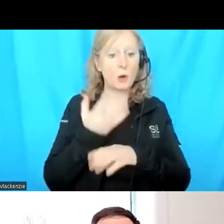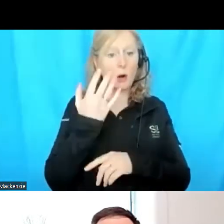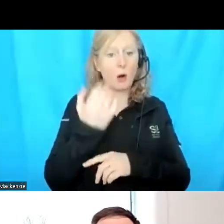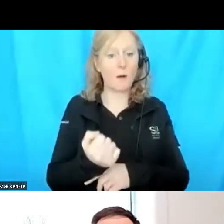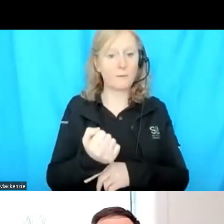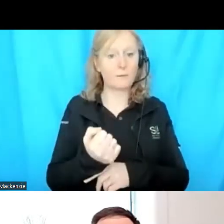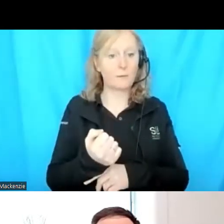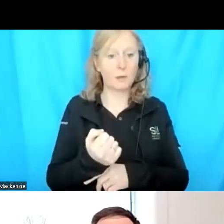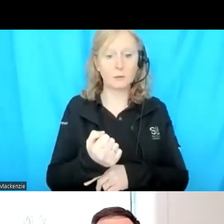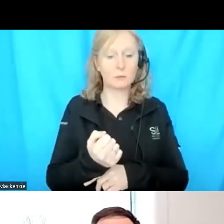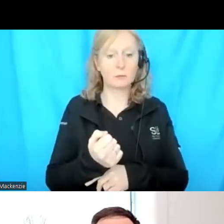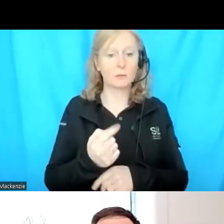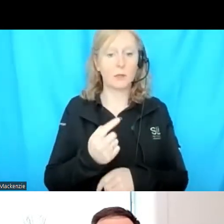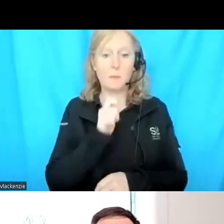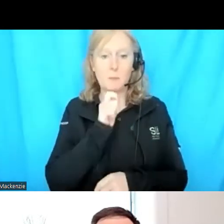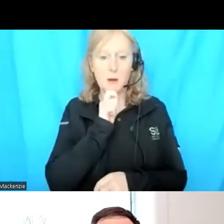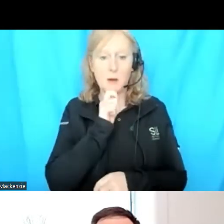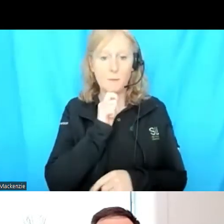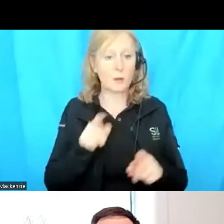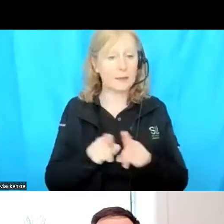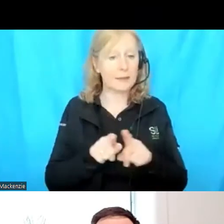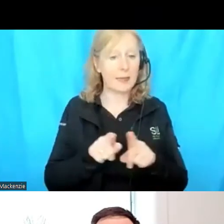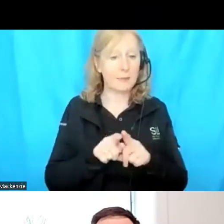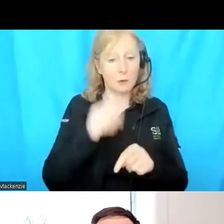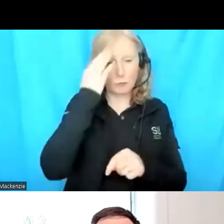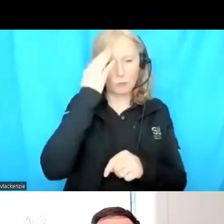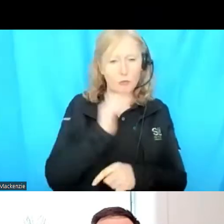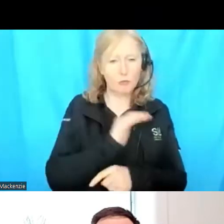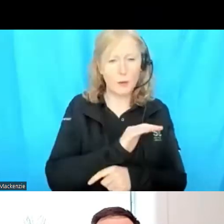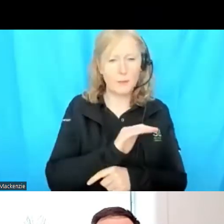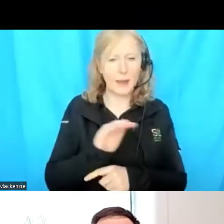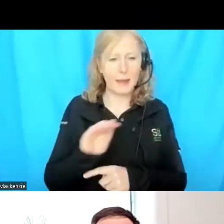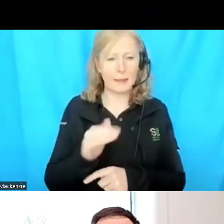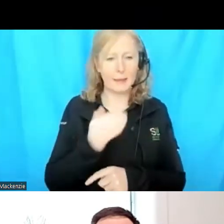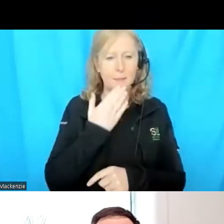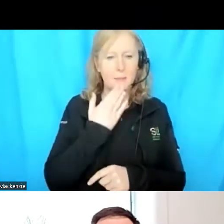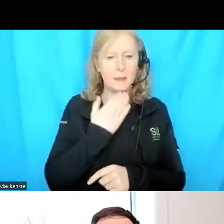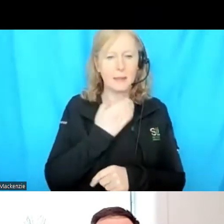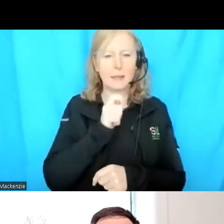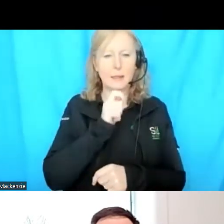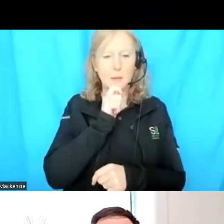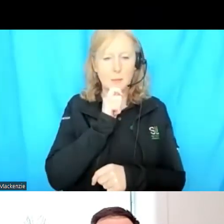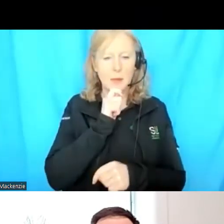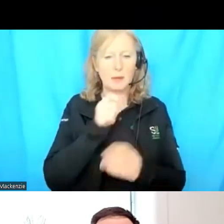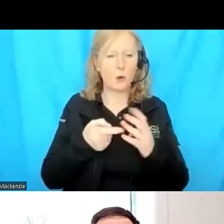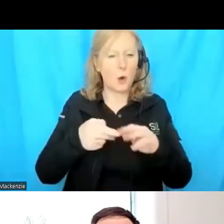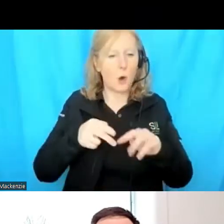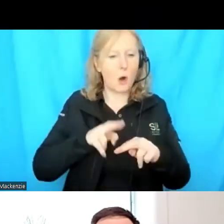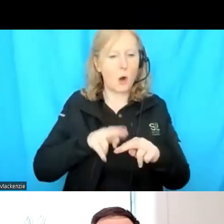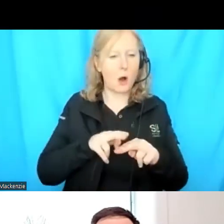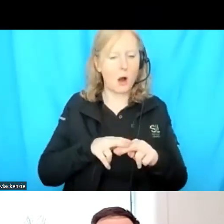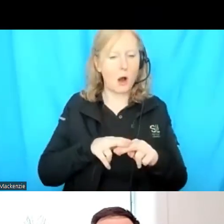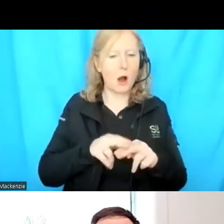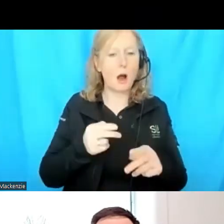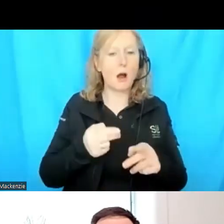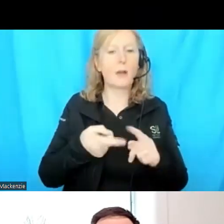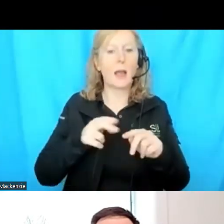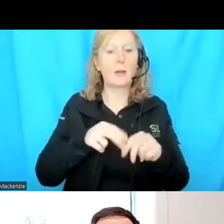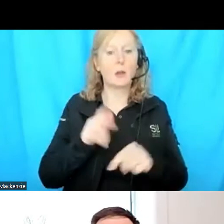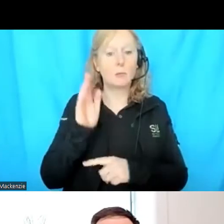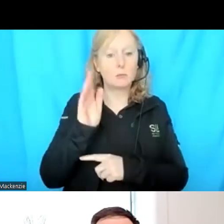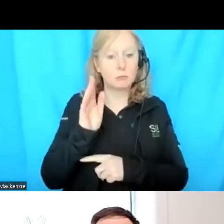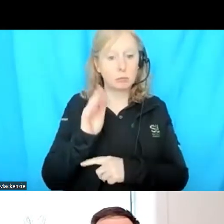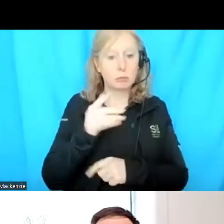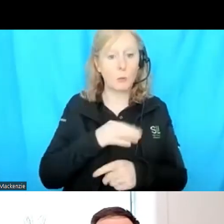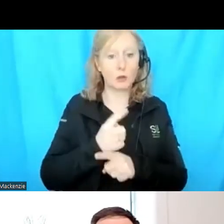your microphone. Can I just remind everyone, please, to keep themselves on mute unless you're invited to speak? This